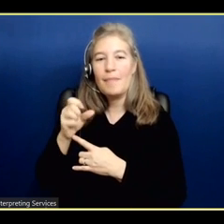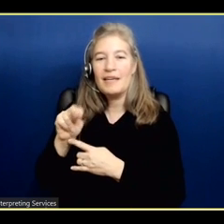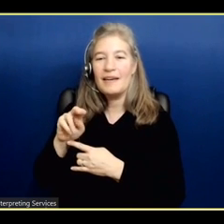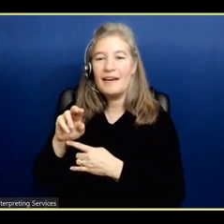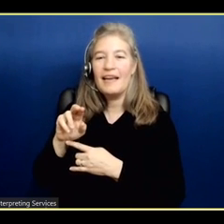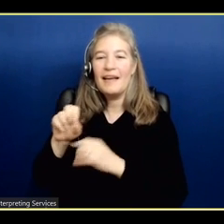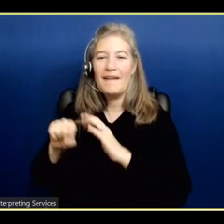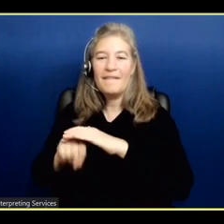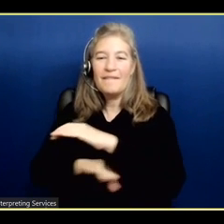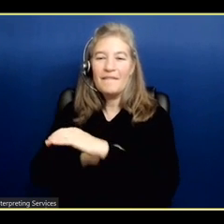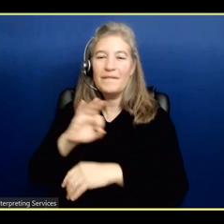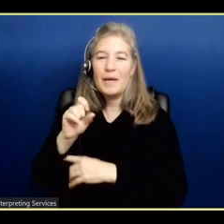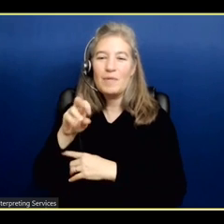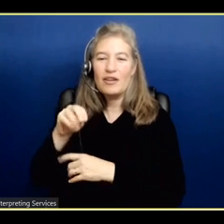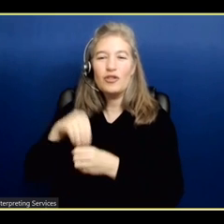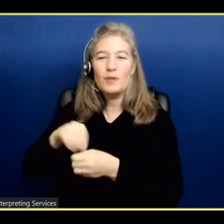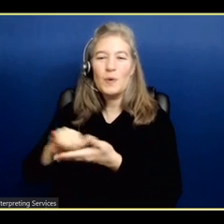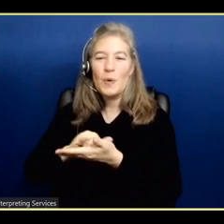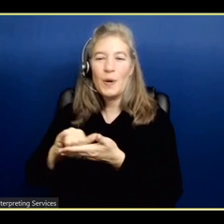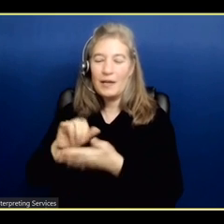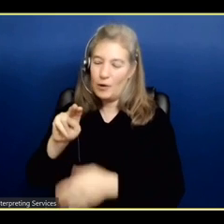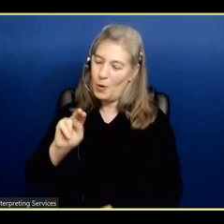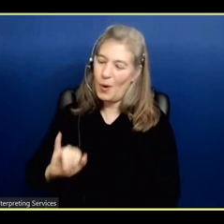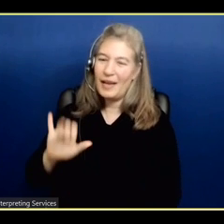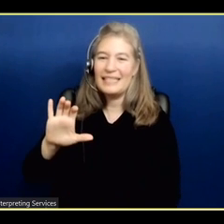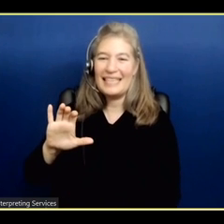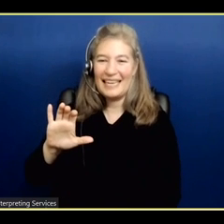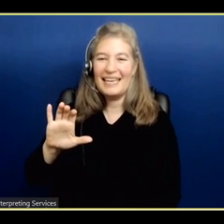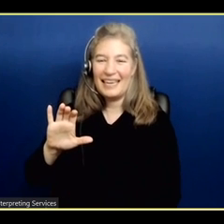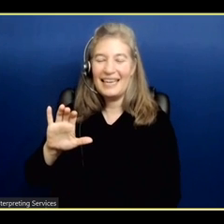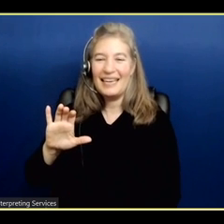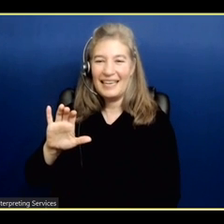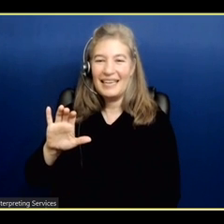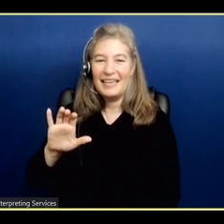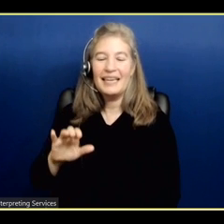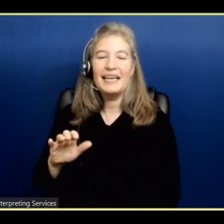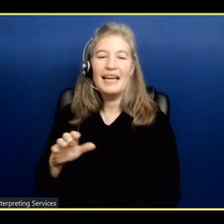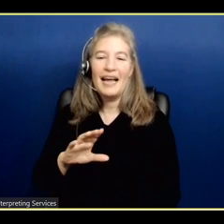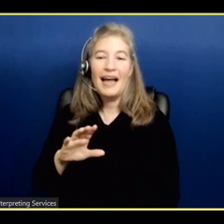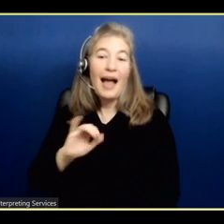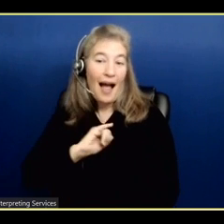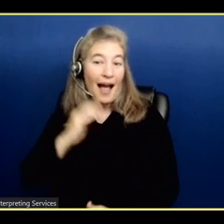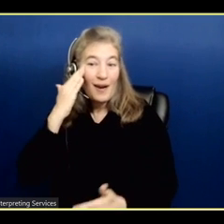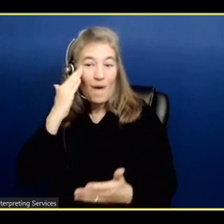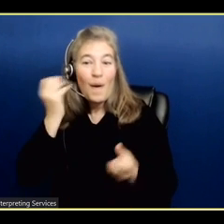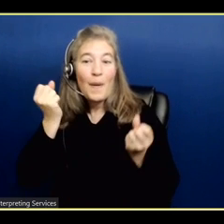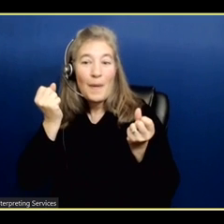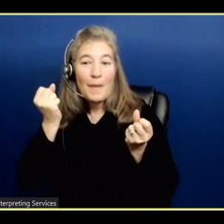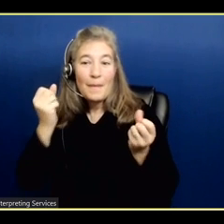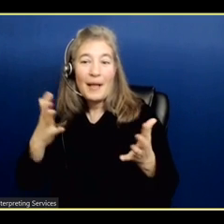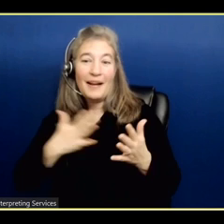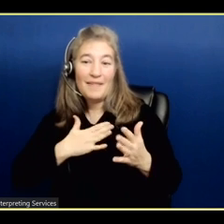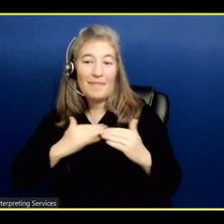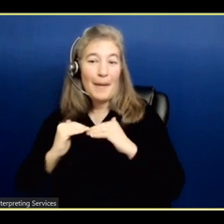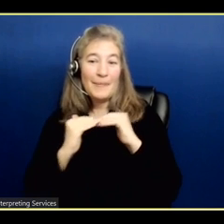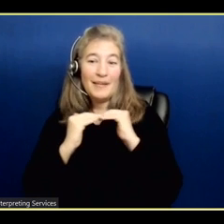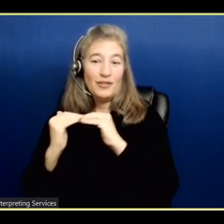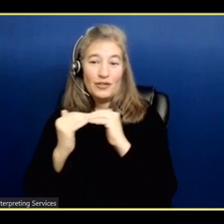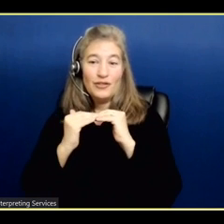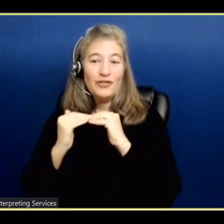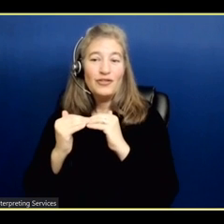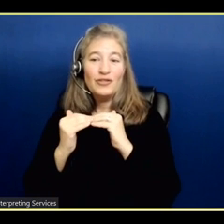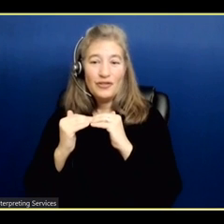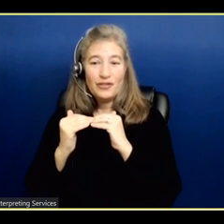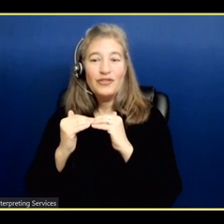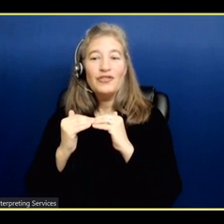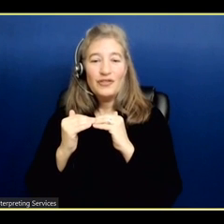New York City and funds the performing arts in New York City. I know a lot of my peer funders on